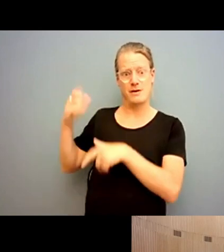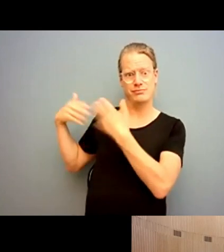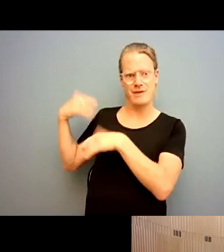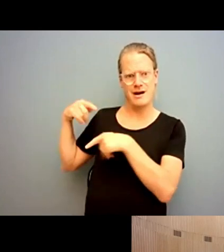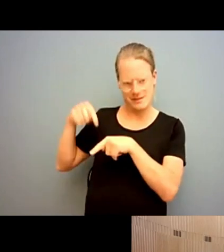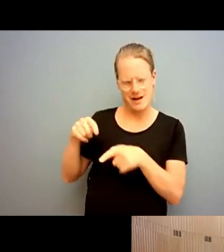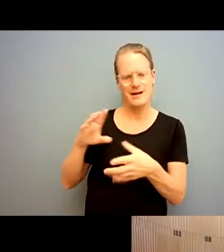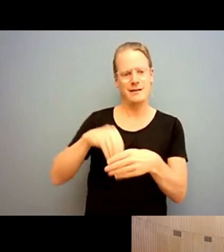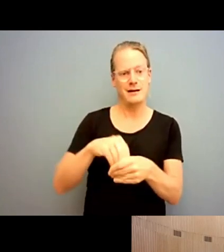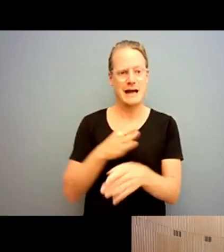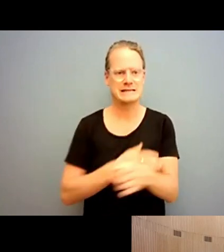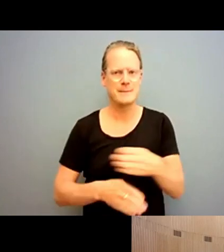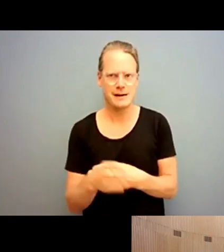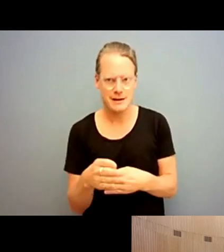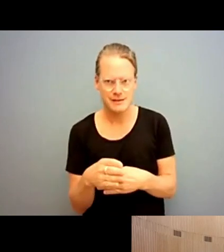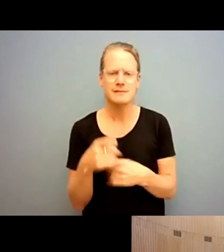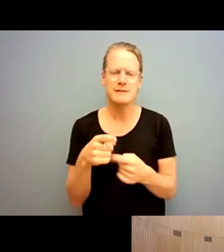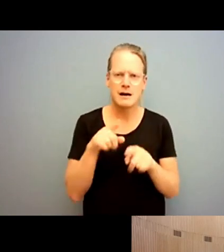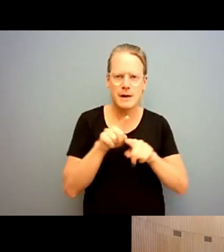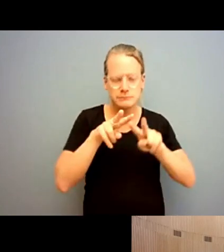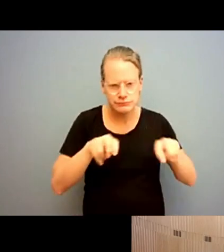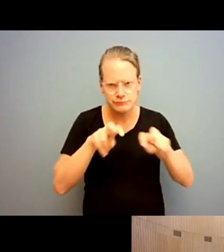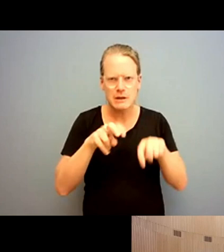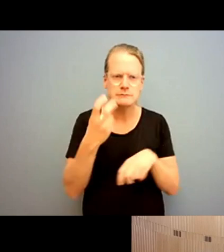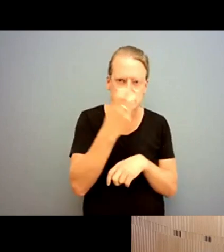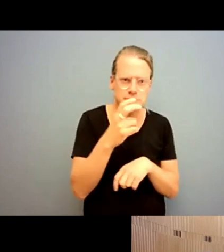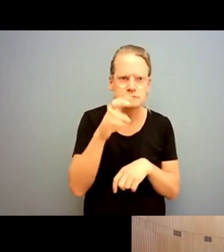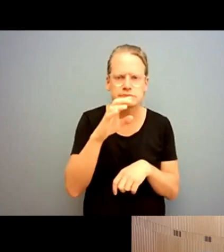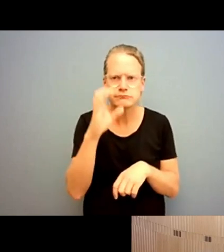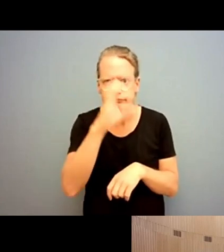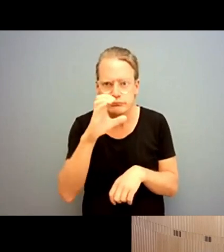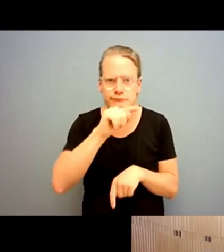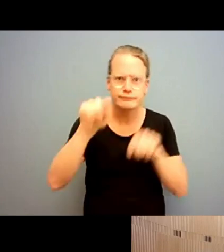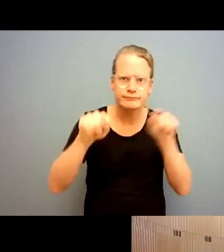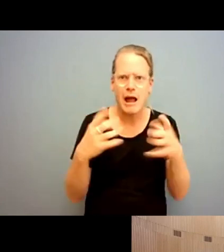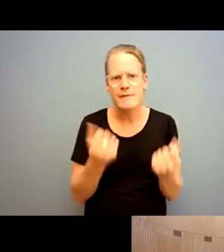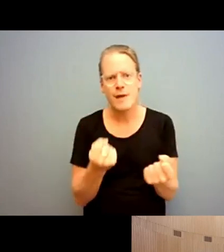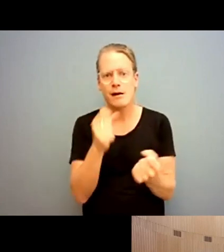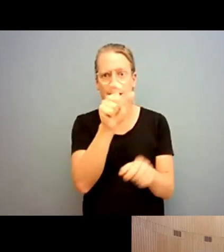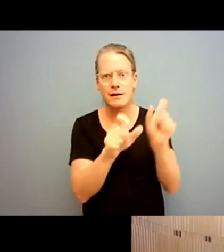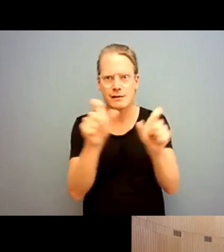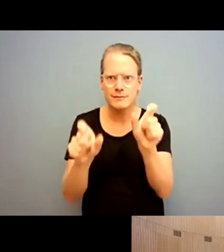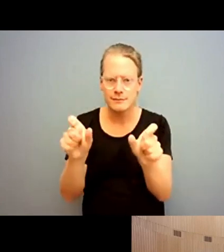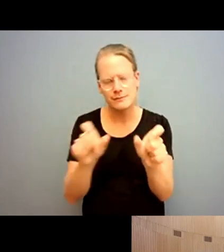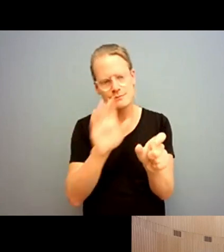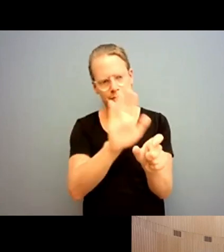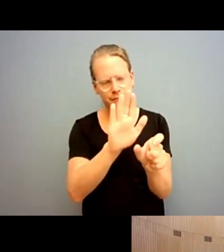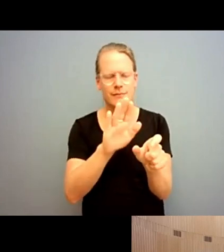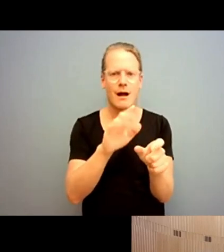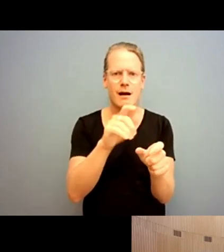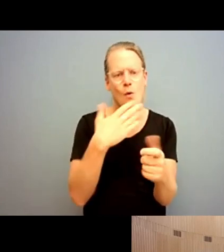for inputs, a worldwide call. We're very proactive in who we reach, and we usually